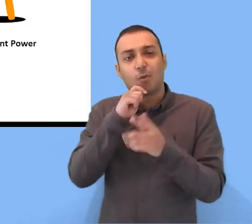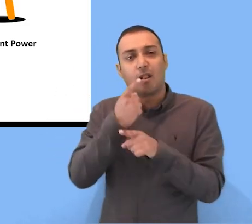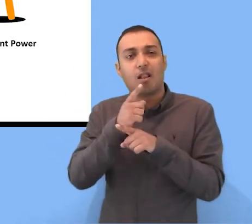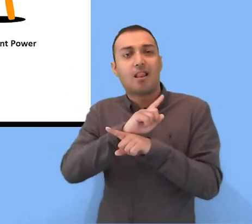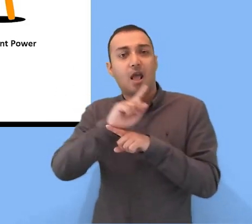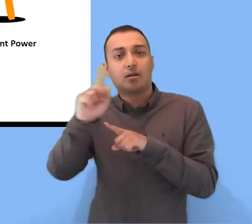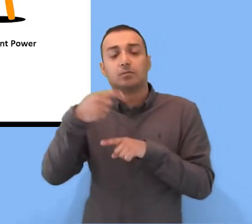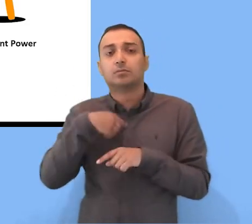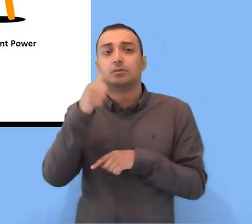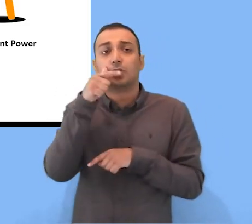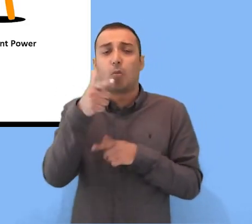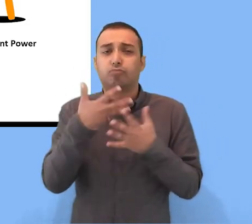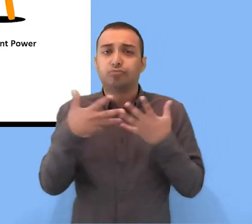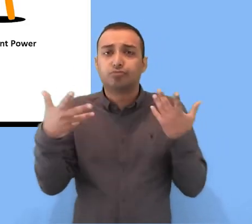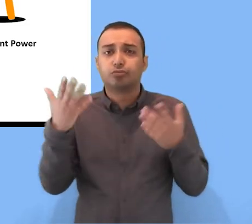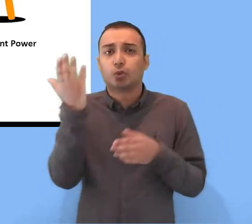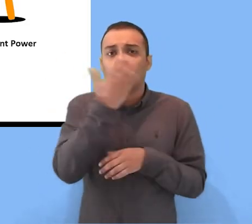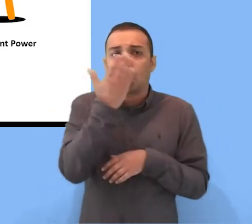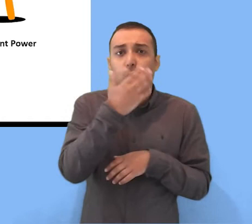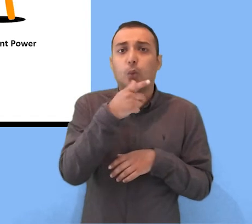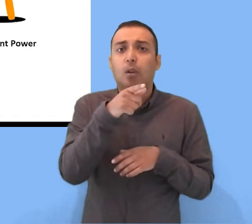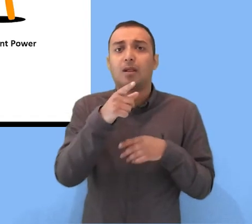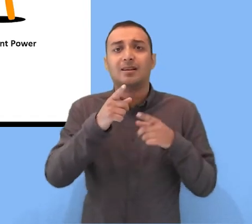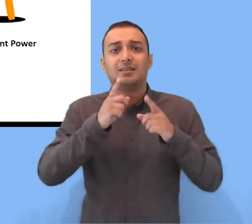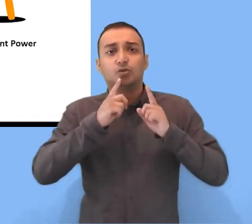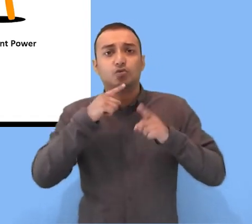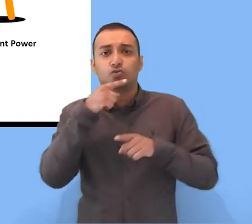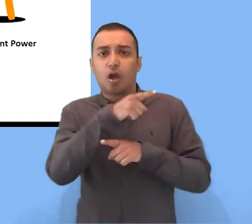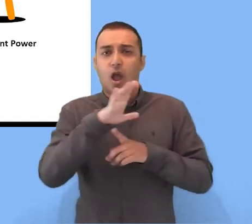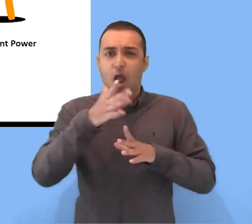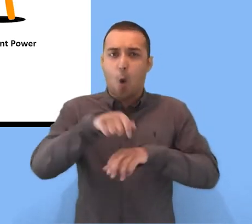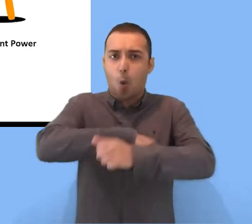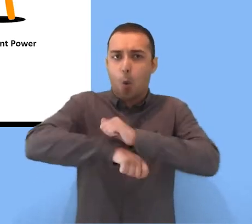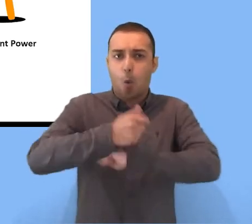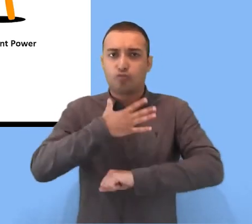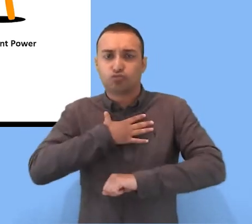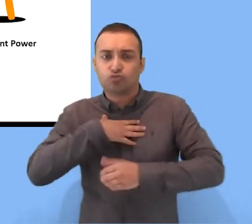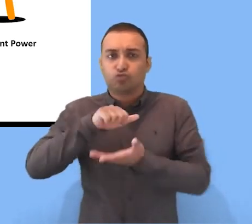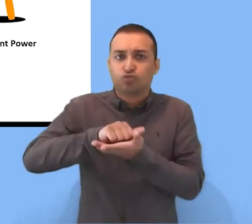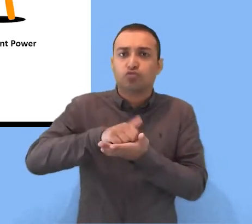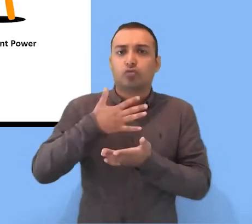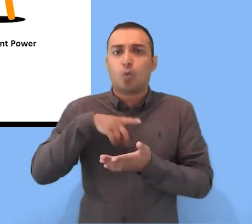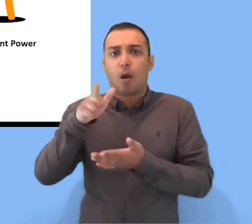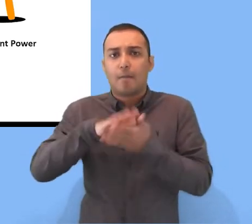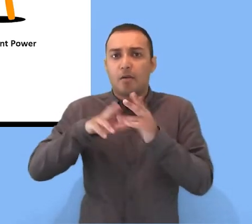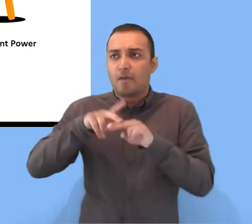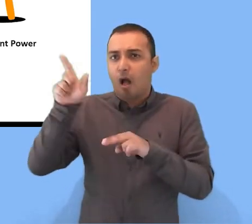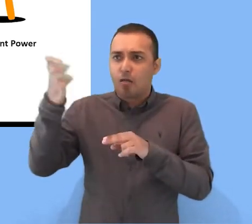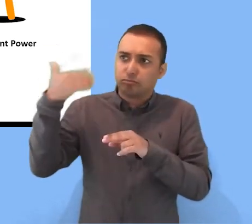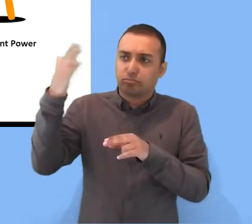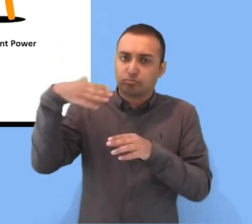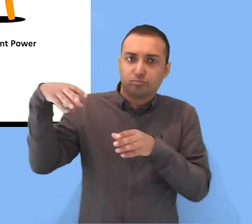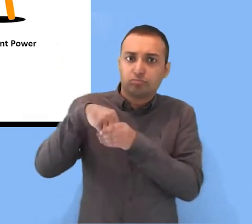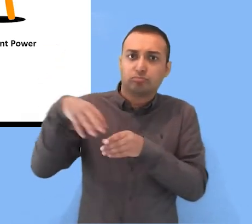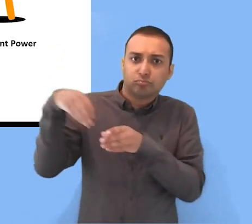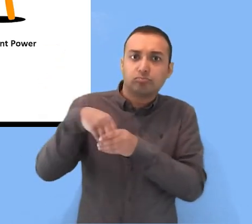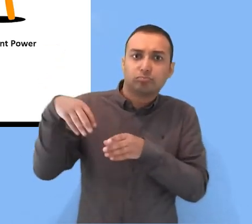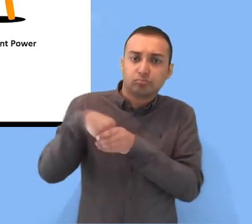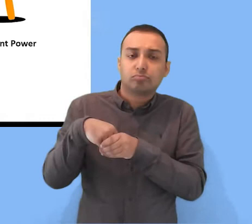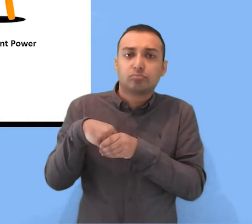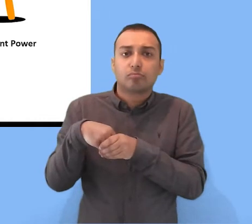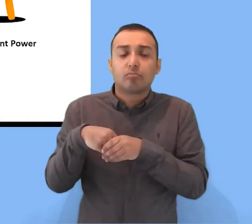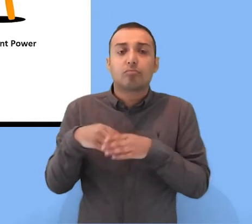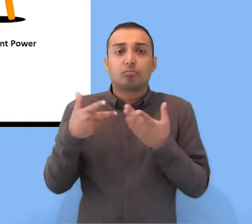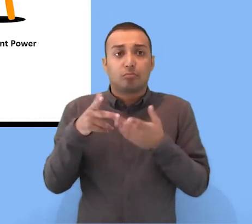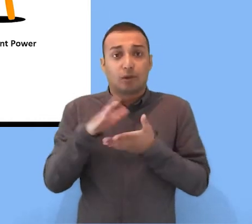practitioners are really focused on parental involvement in schooling. So what I mean by that is how parents can, what